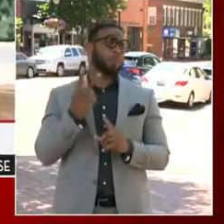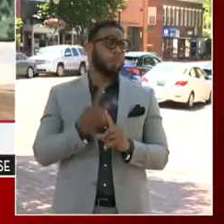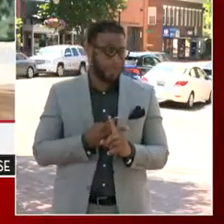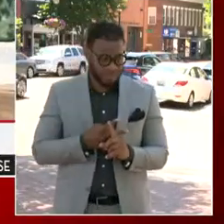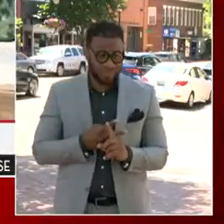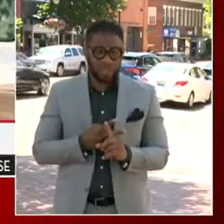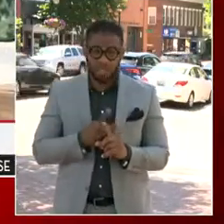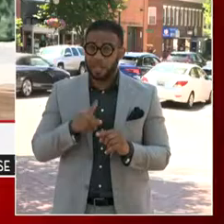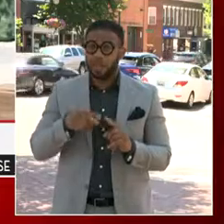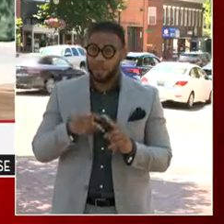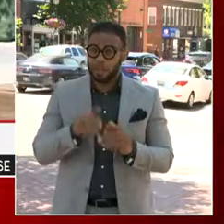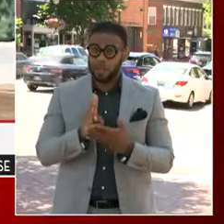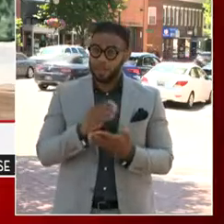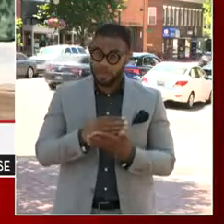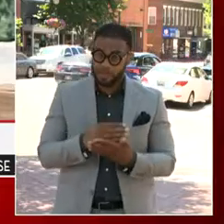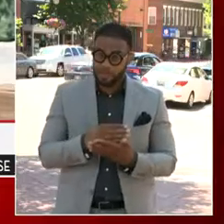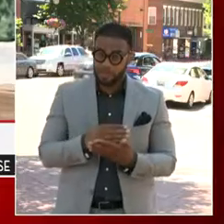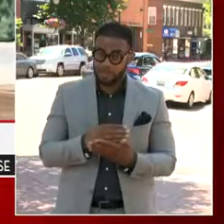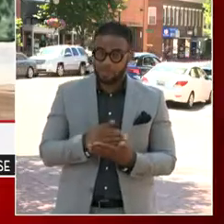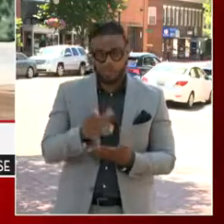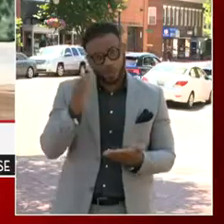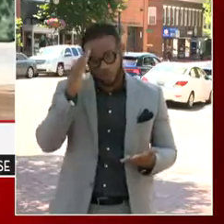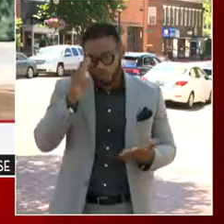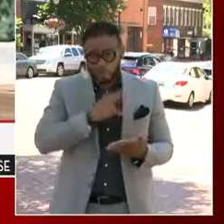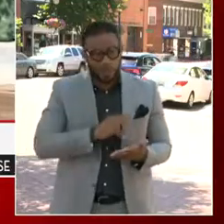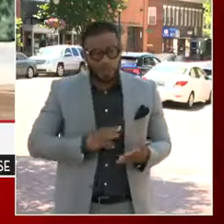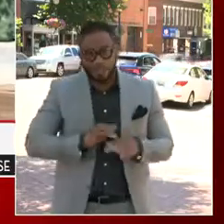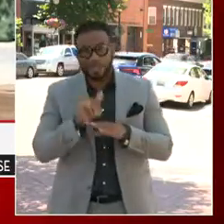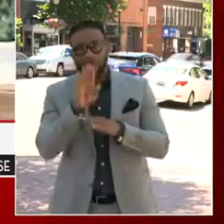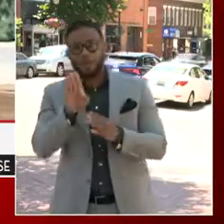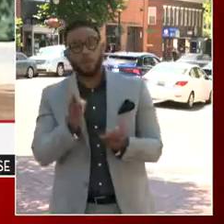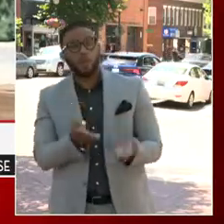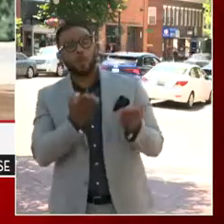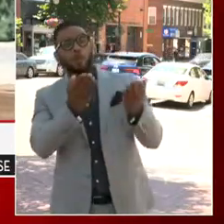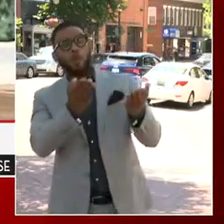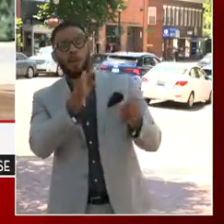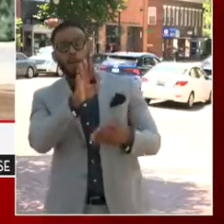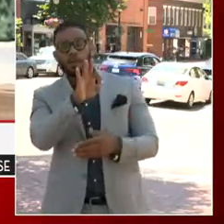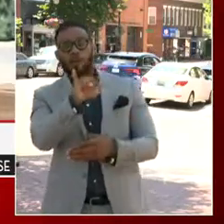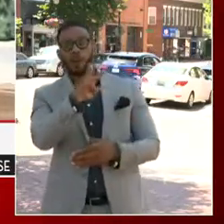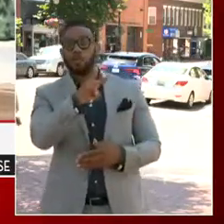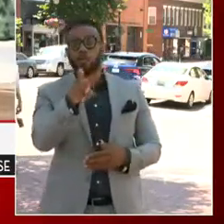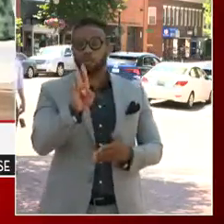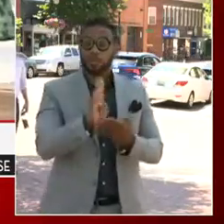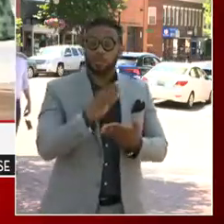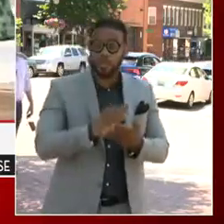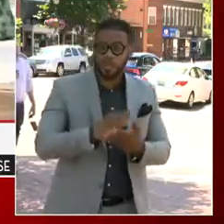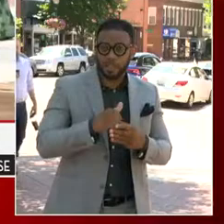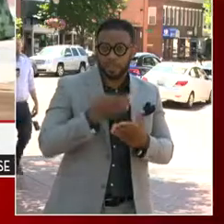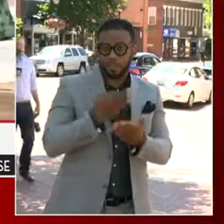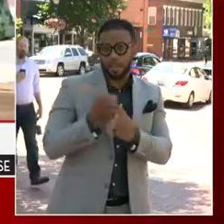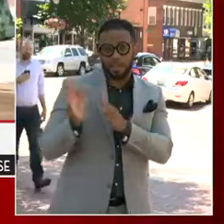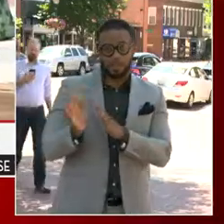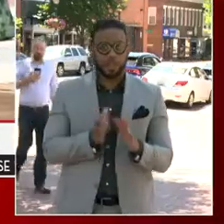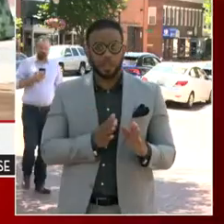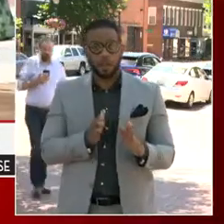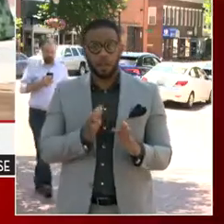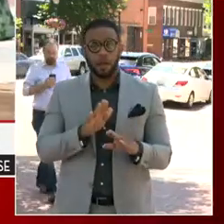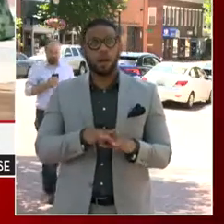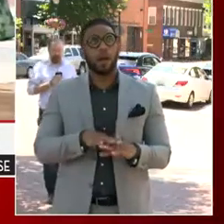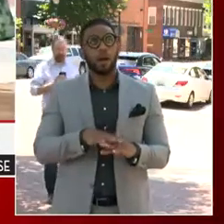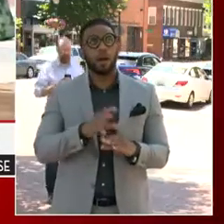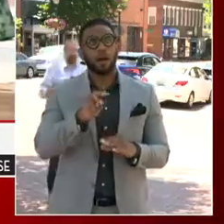at least about the budget. And you all know that the mayor submitted her proposed FY22 budget and financial plan